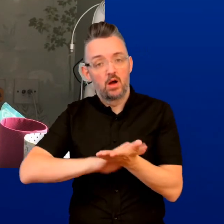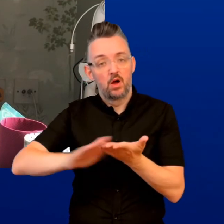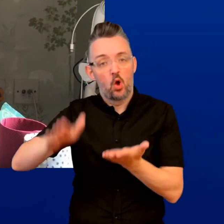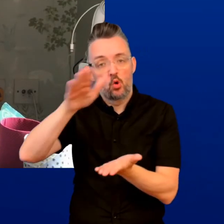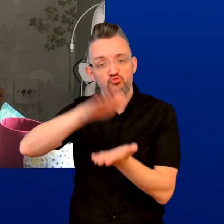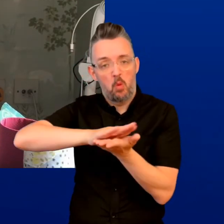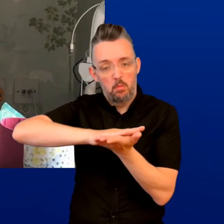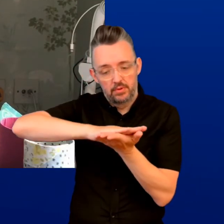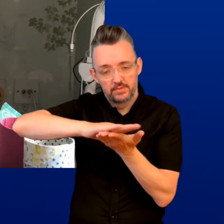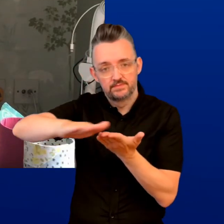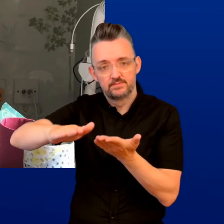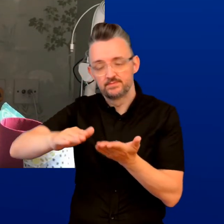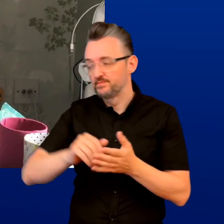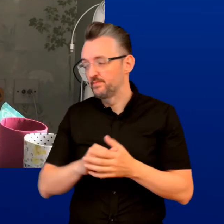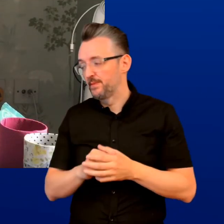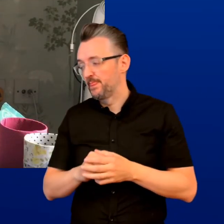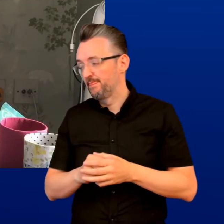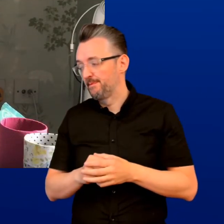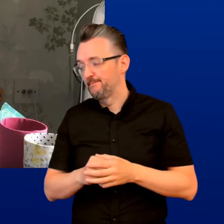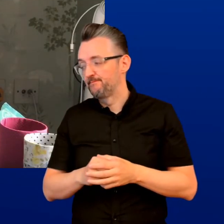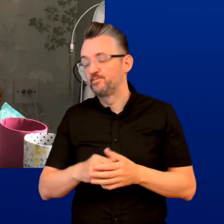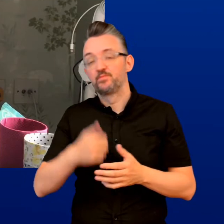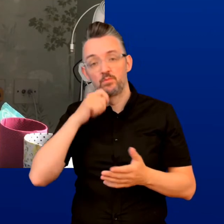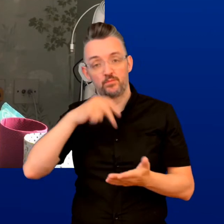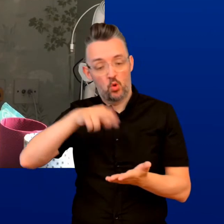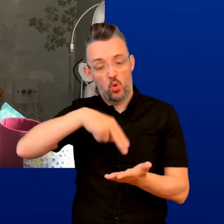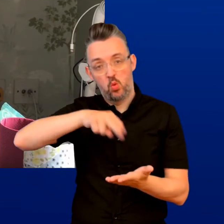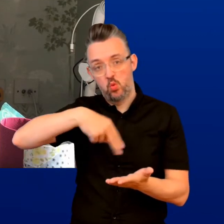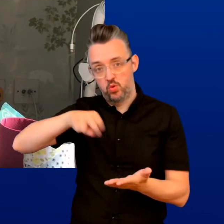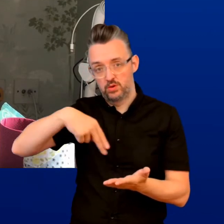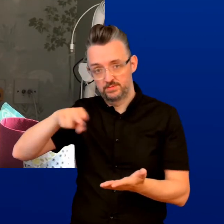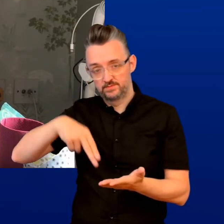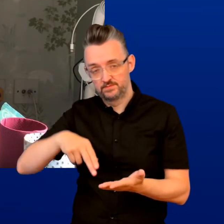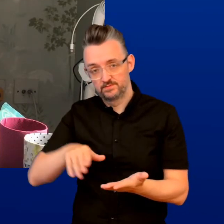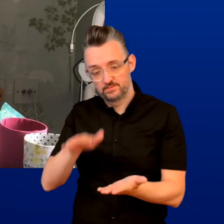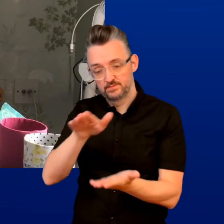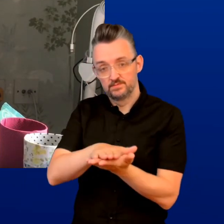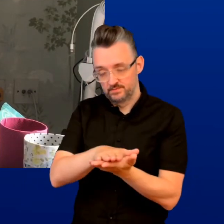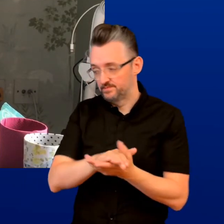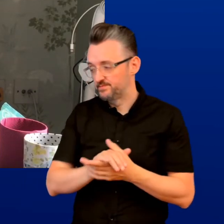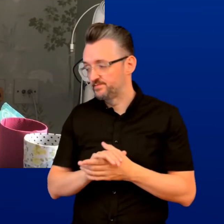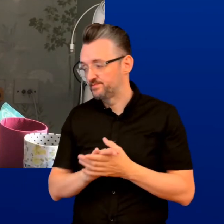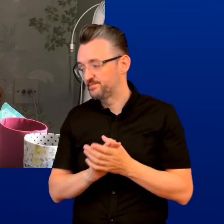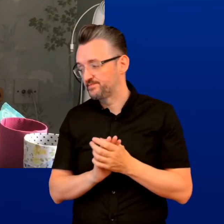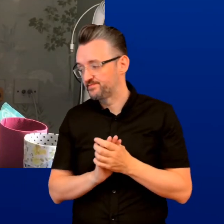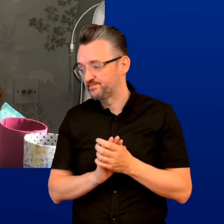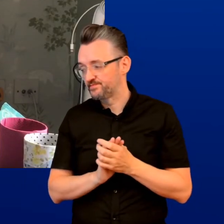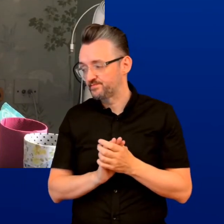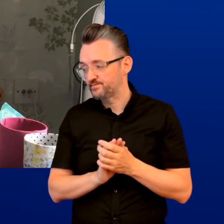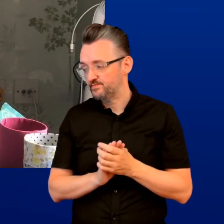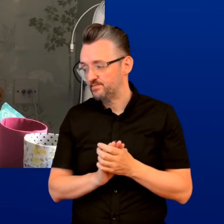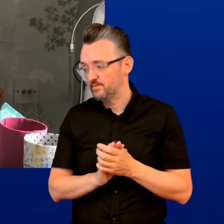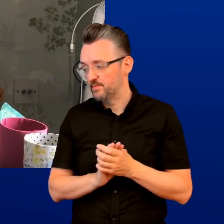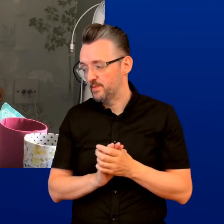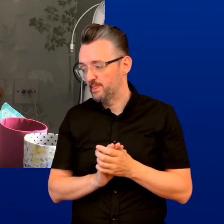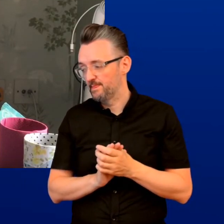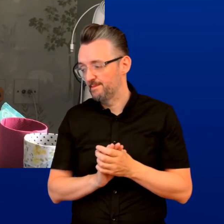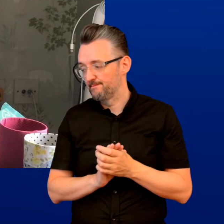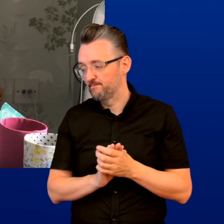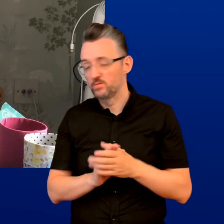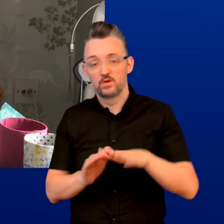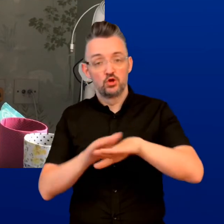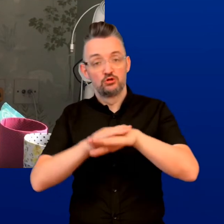one, and then I will glue this one the top of the board. You don't glue any other part by